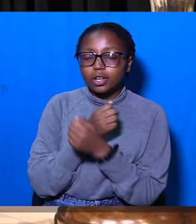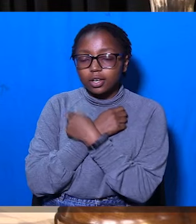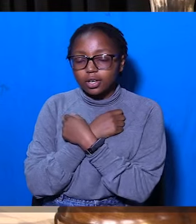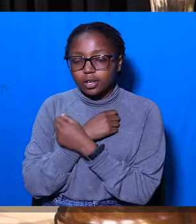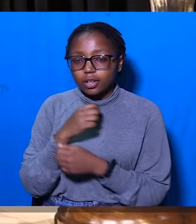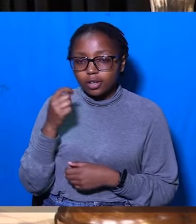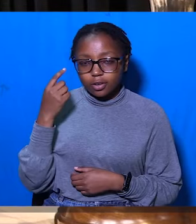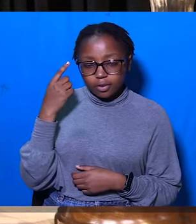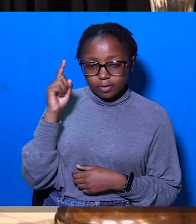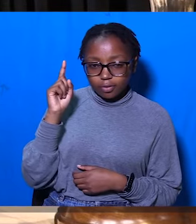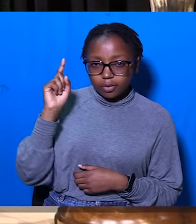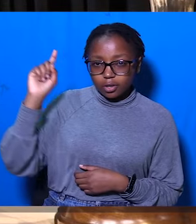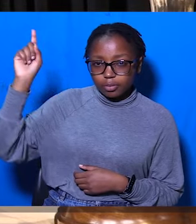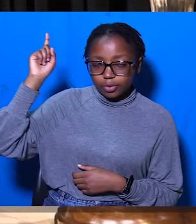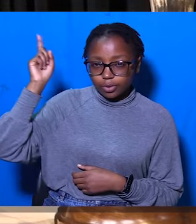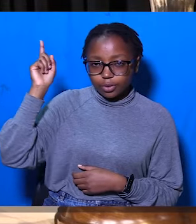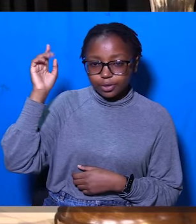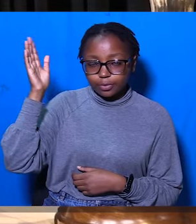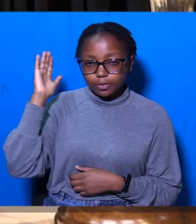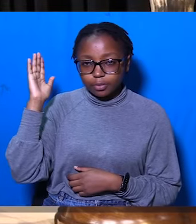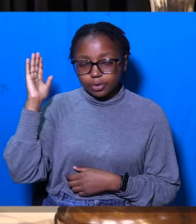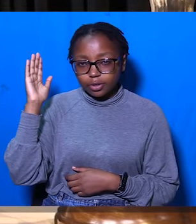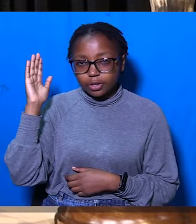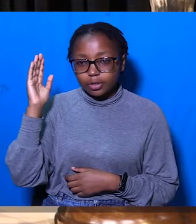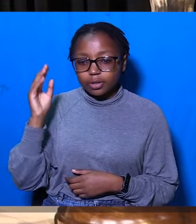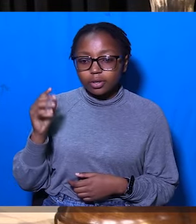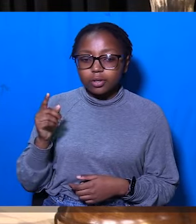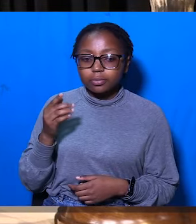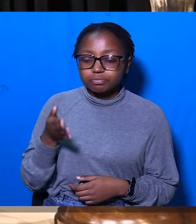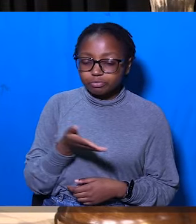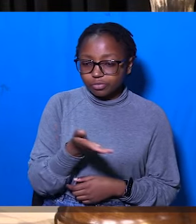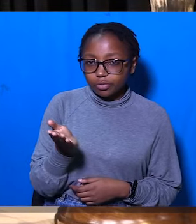the calling of God are irrevocable.